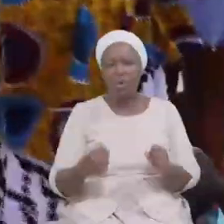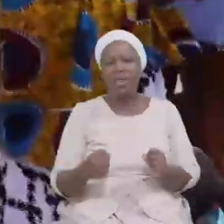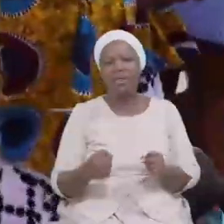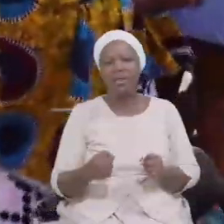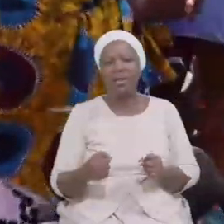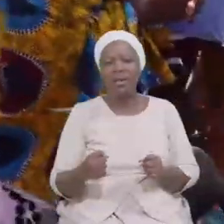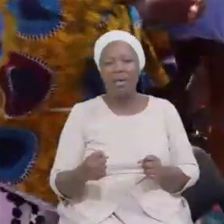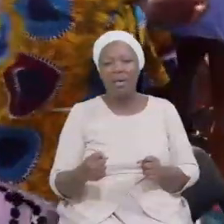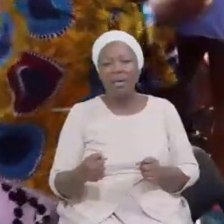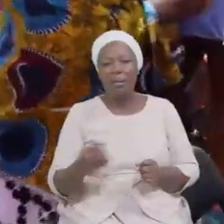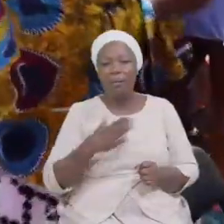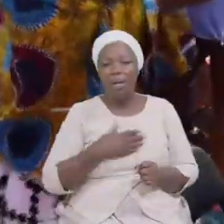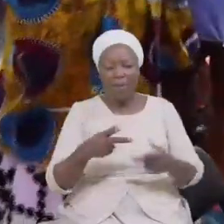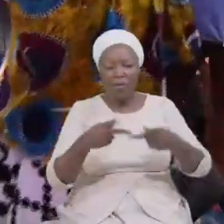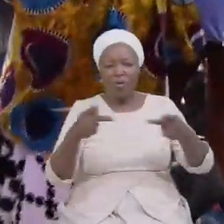my position,